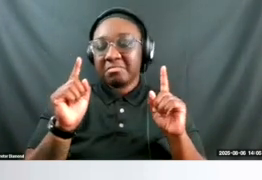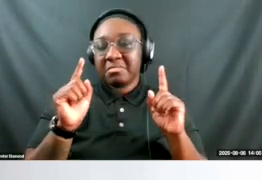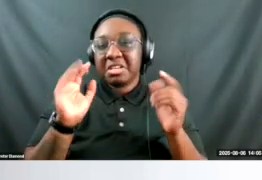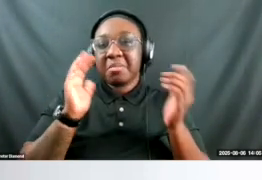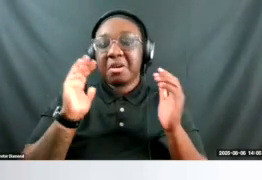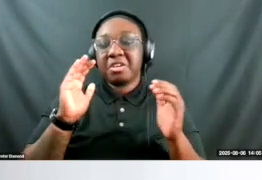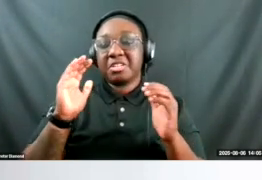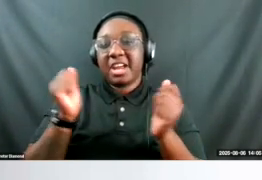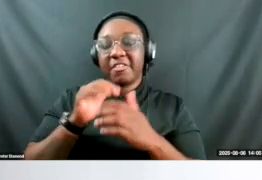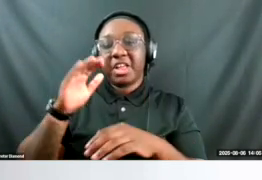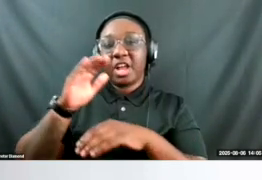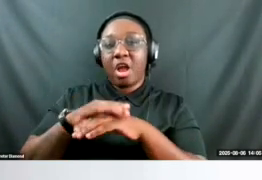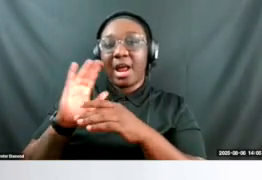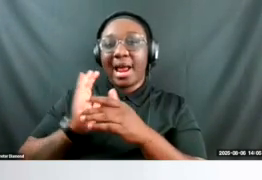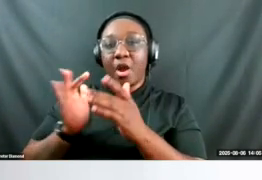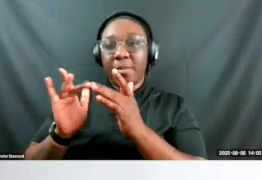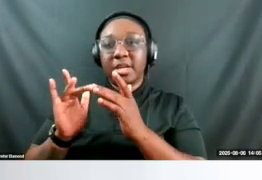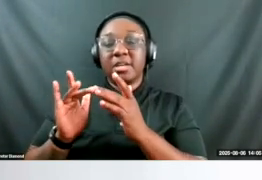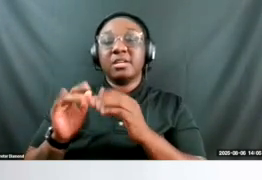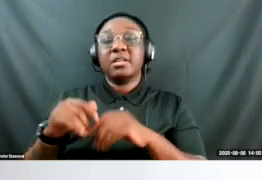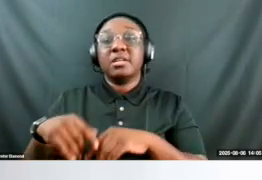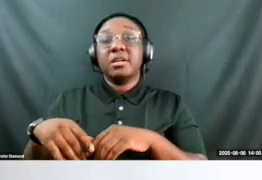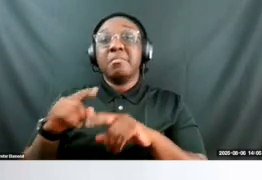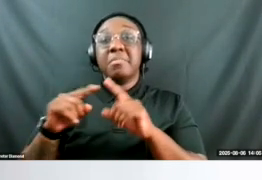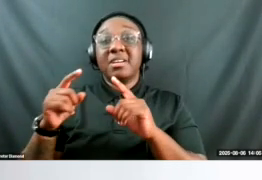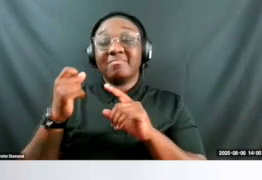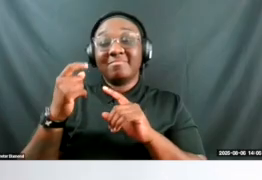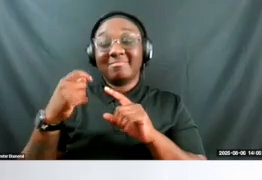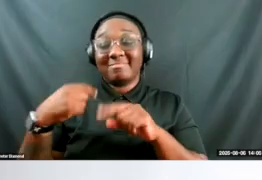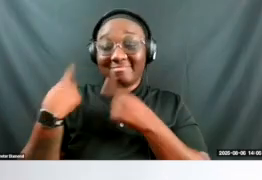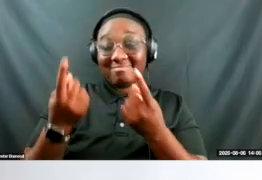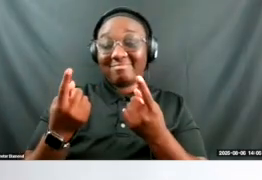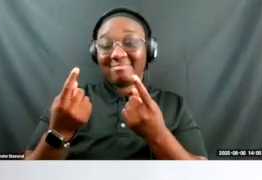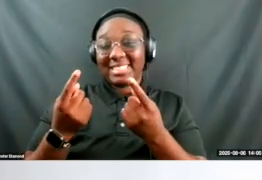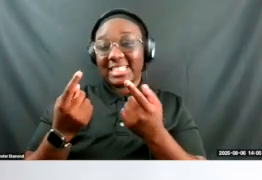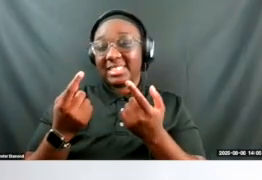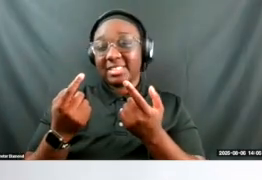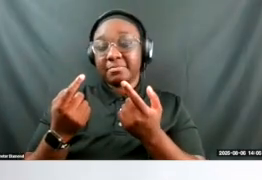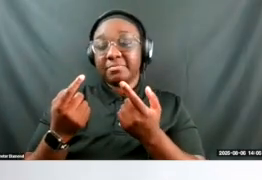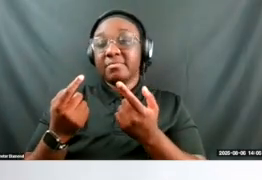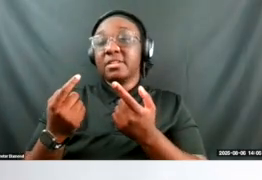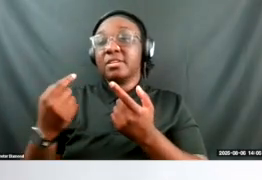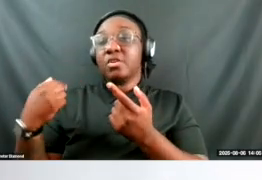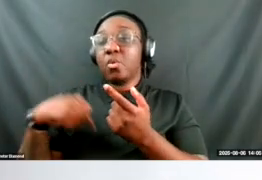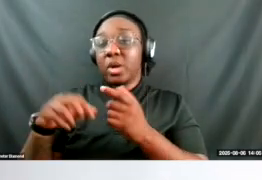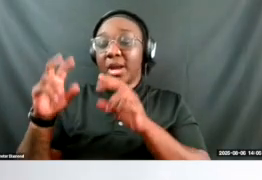deck, we've conducted a broader analysis, which resulted in the updated values you see here. We will